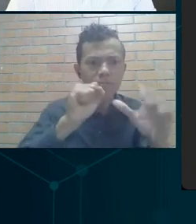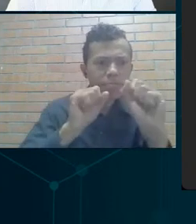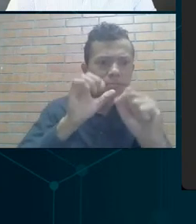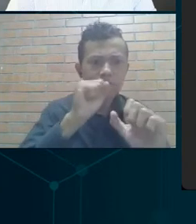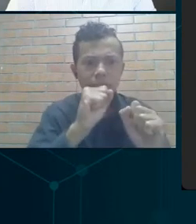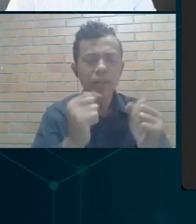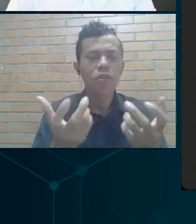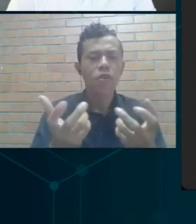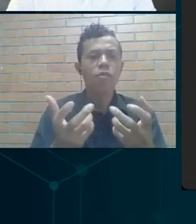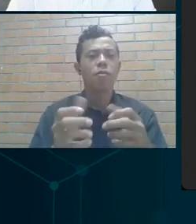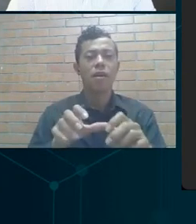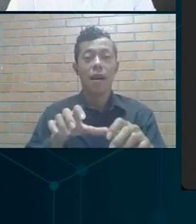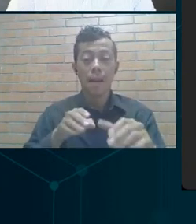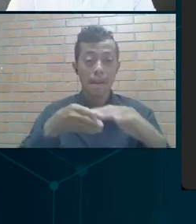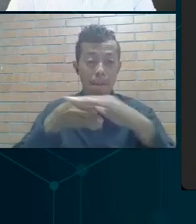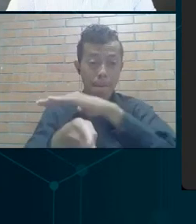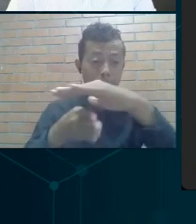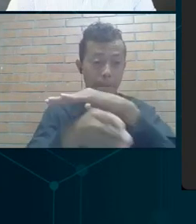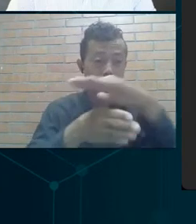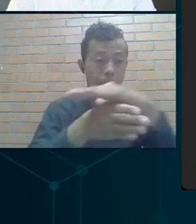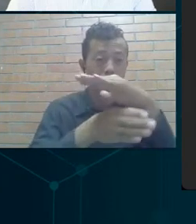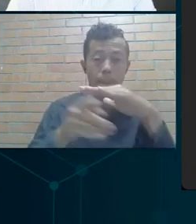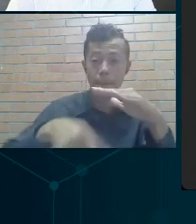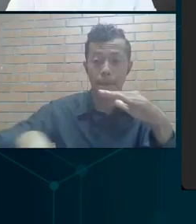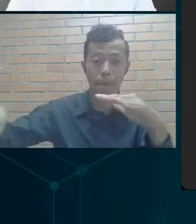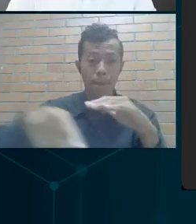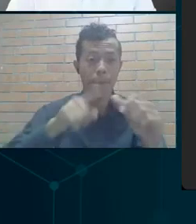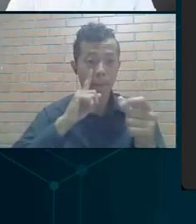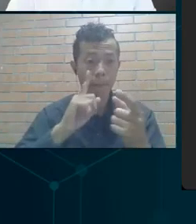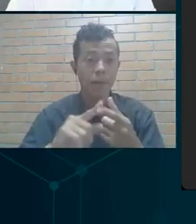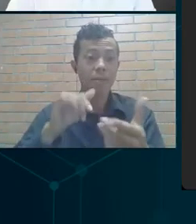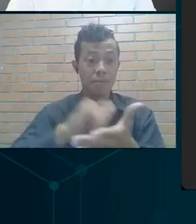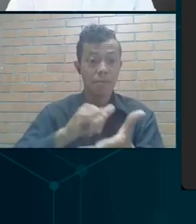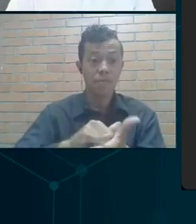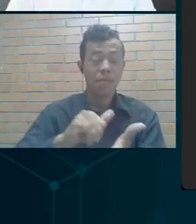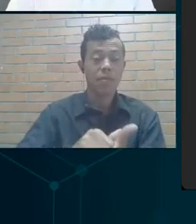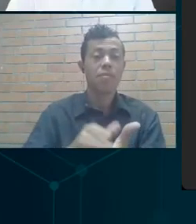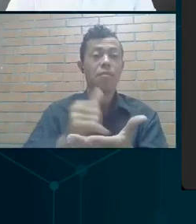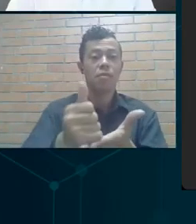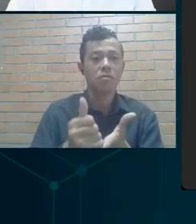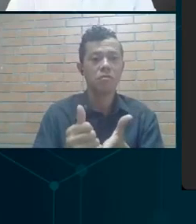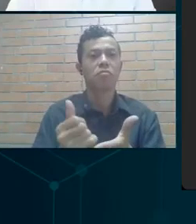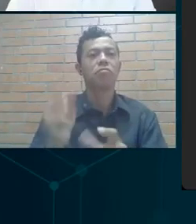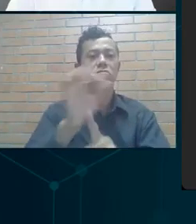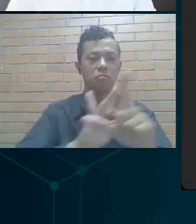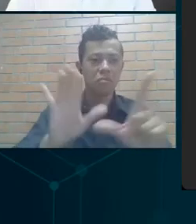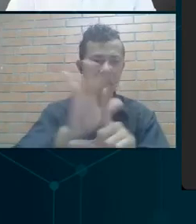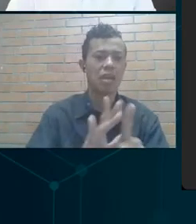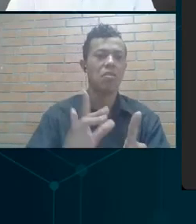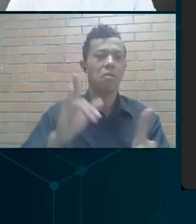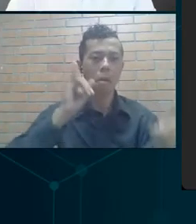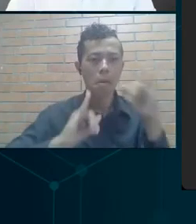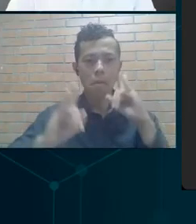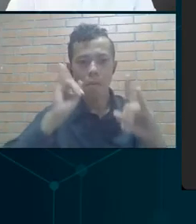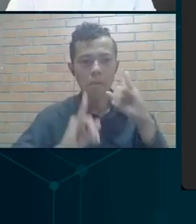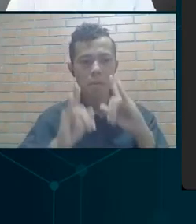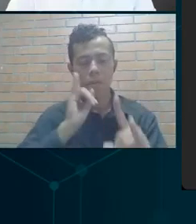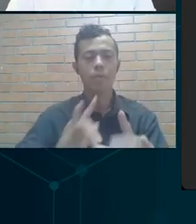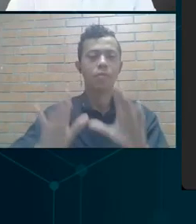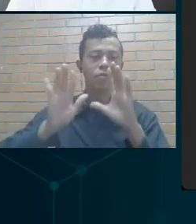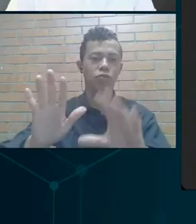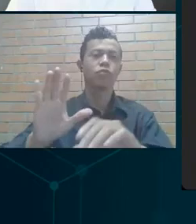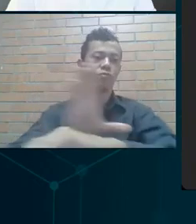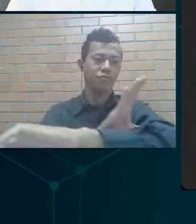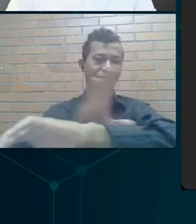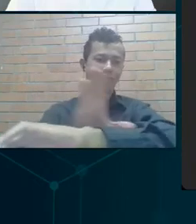resources, if you like, our video stream and our audio stream. And that's typical of computing these days, that we